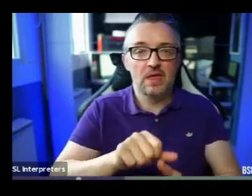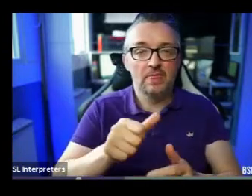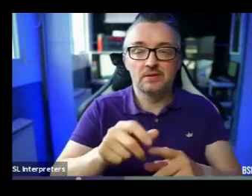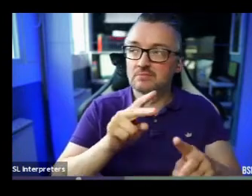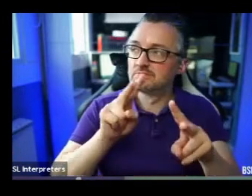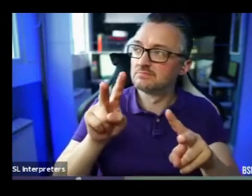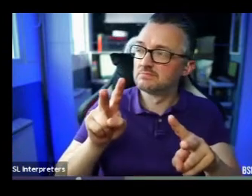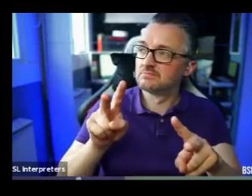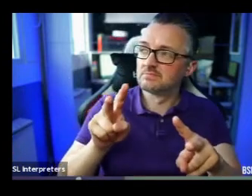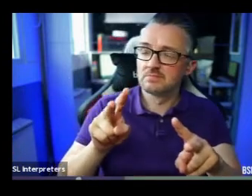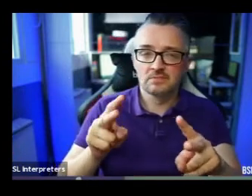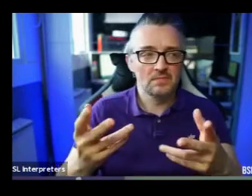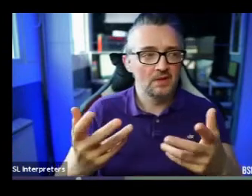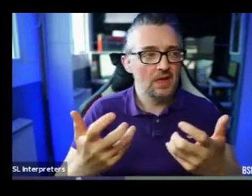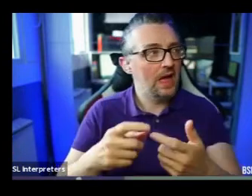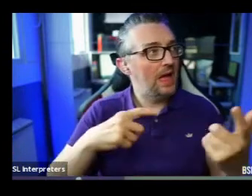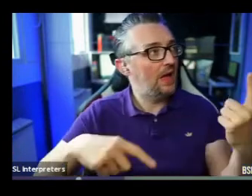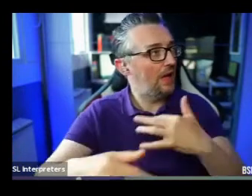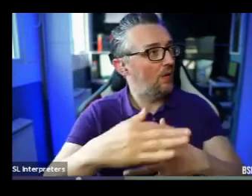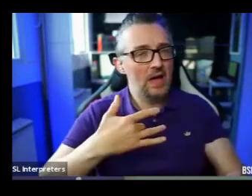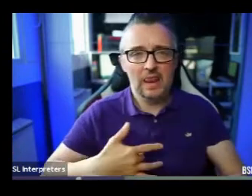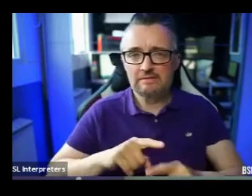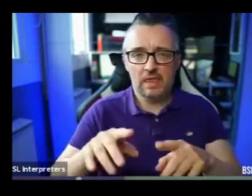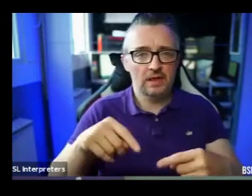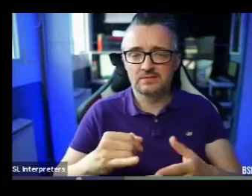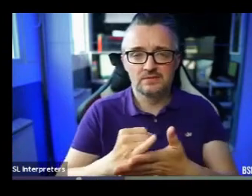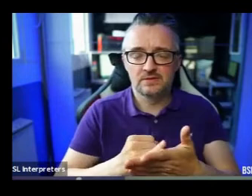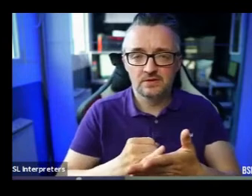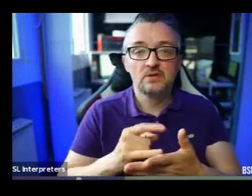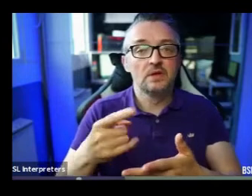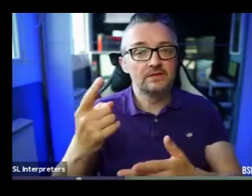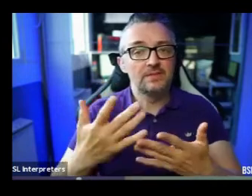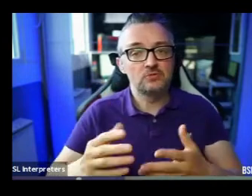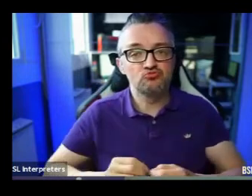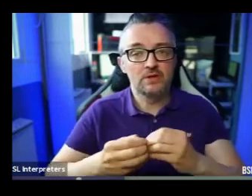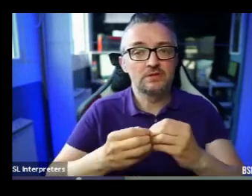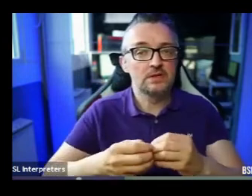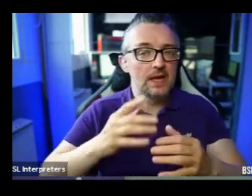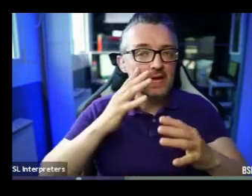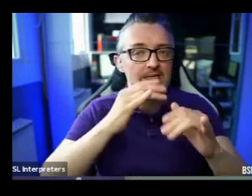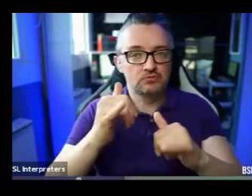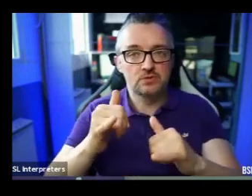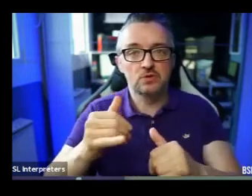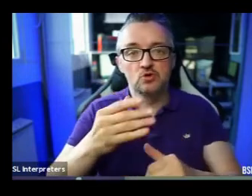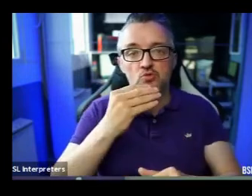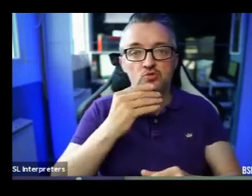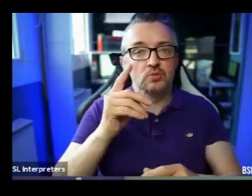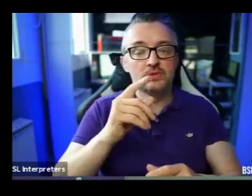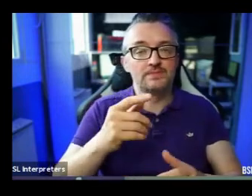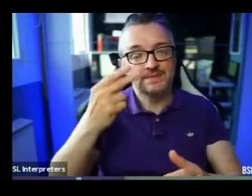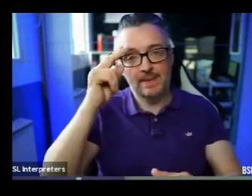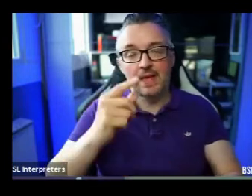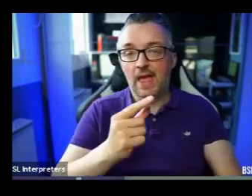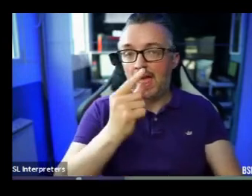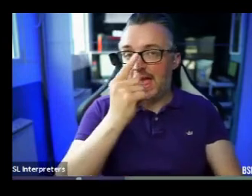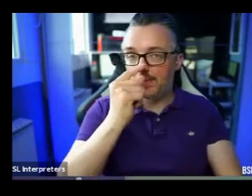do the meds, but then she'd look up and say, how can they live in this environment? And so she created an experiment. She called